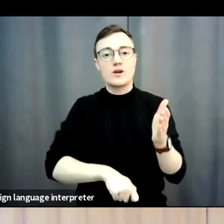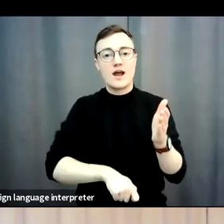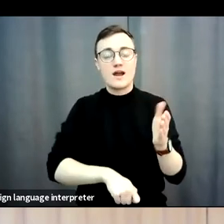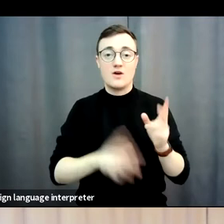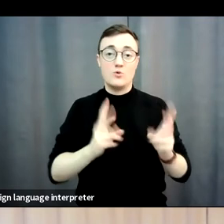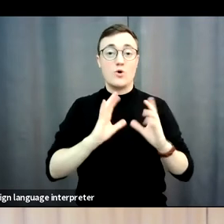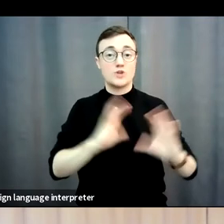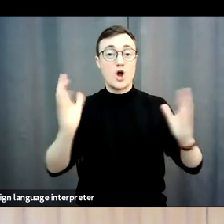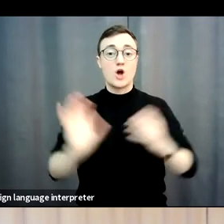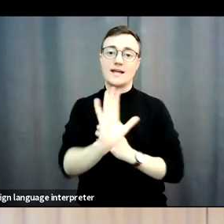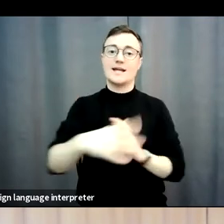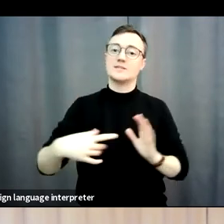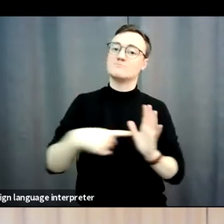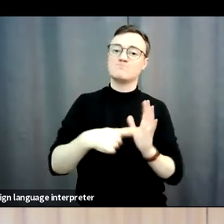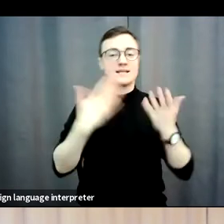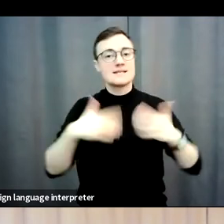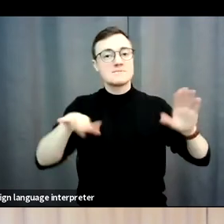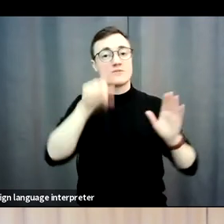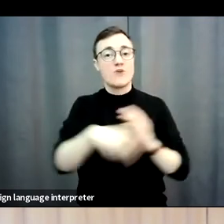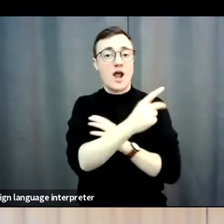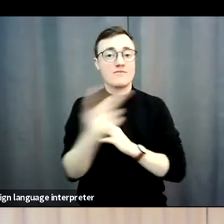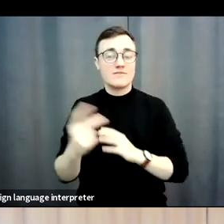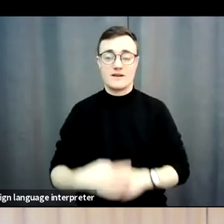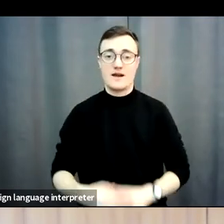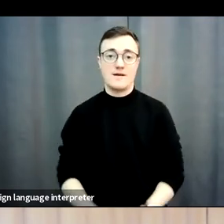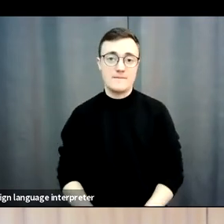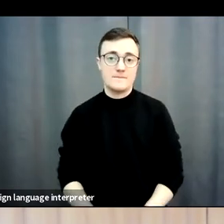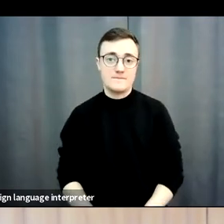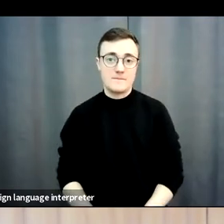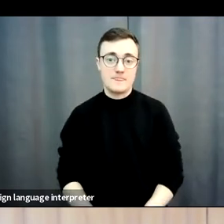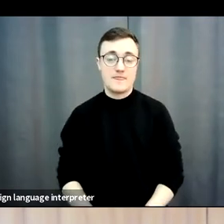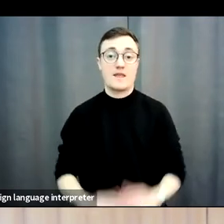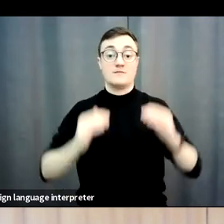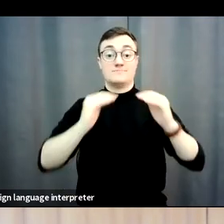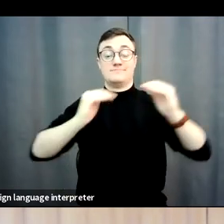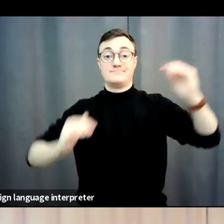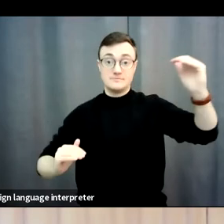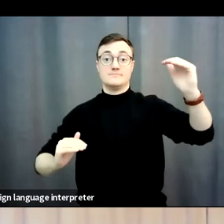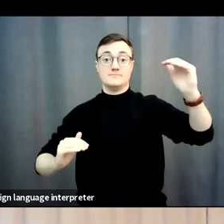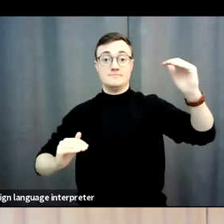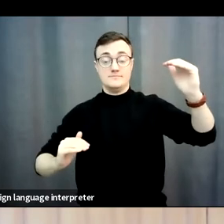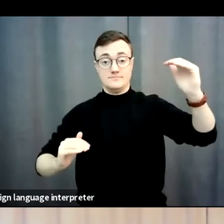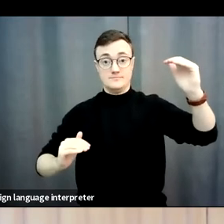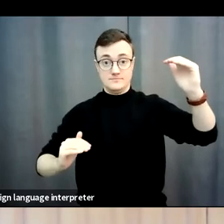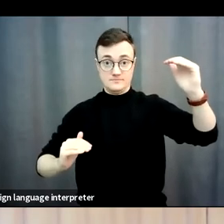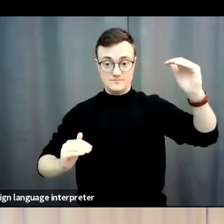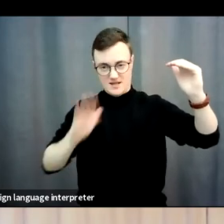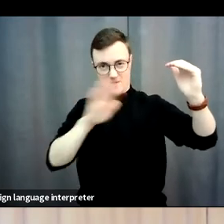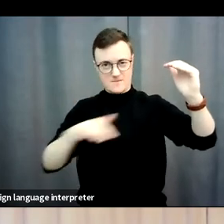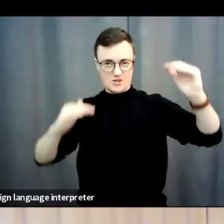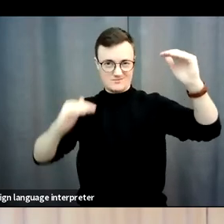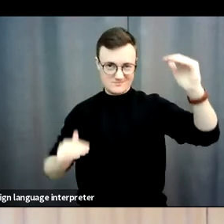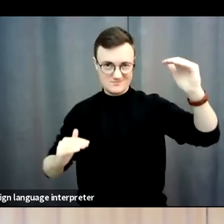and respect for others. The gap between the opportunities available to children with and children